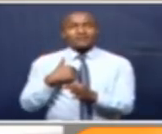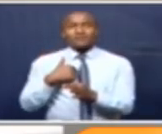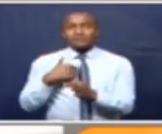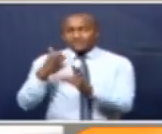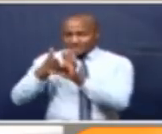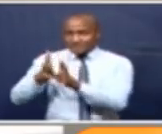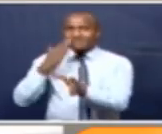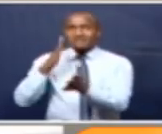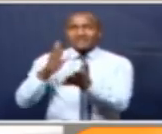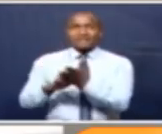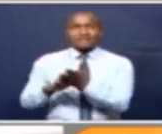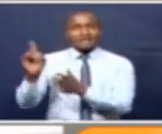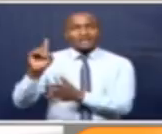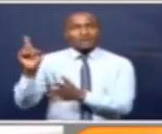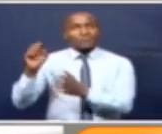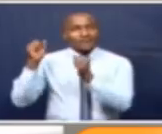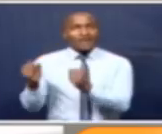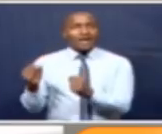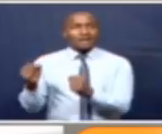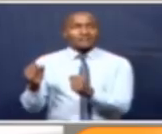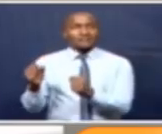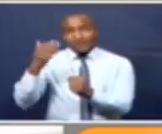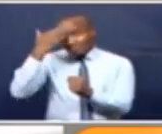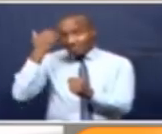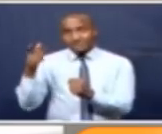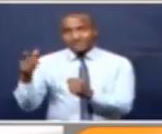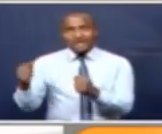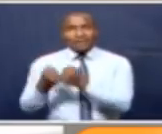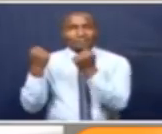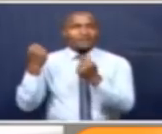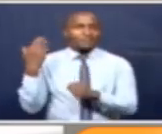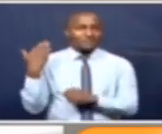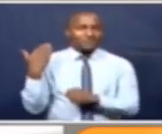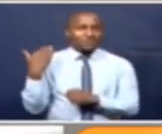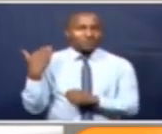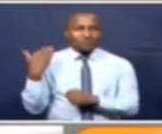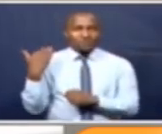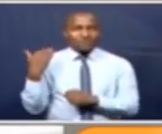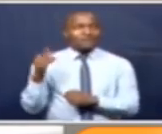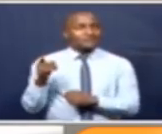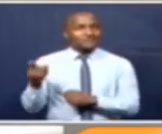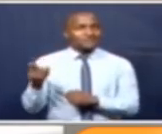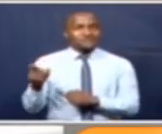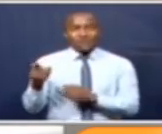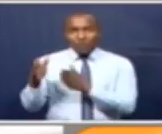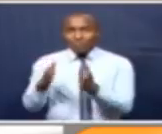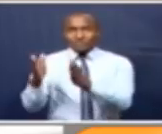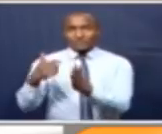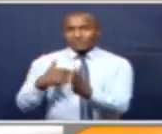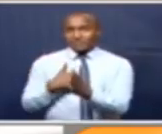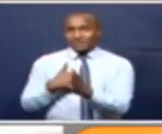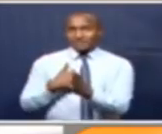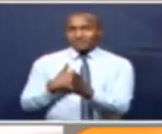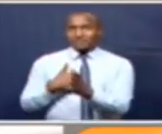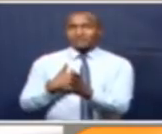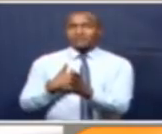letter in Nairobi and be able to leave because this had happened to me before. So this was an opportunity for me to be able